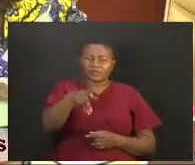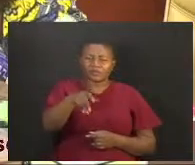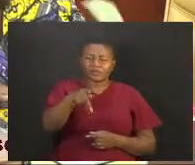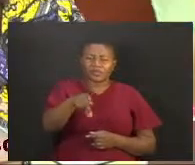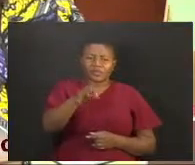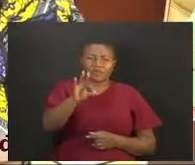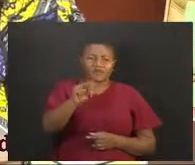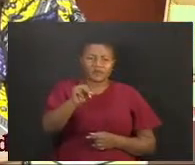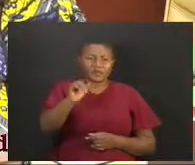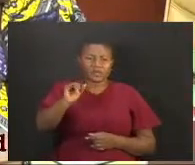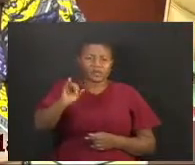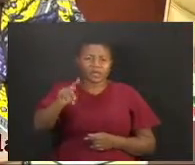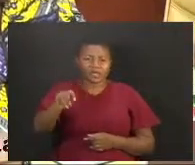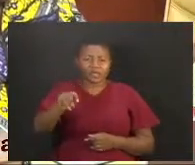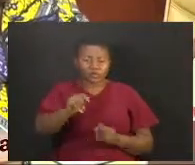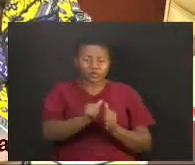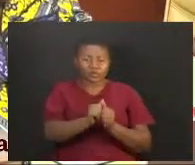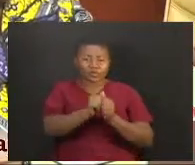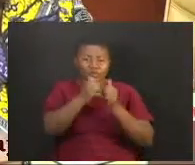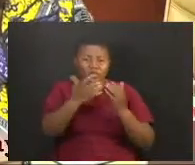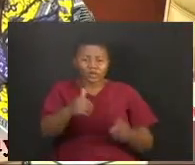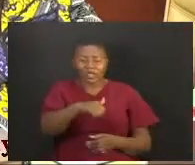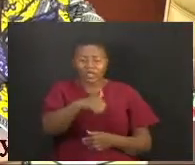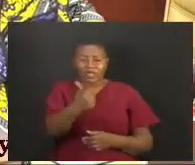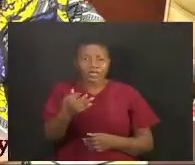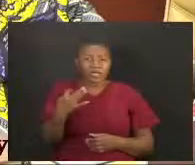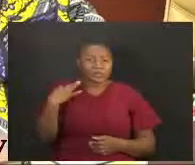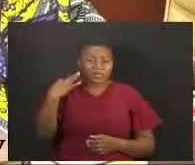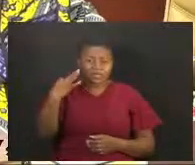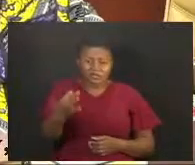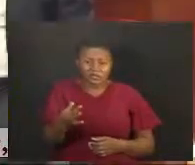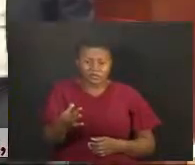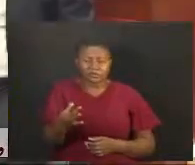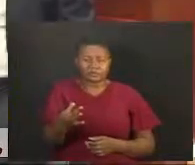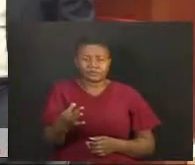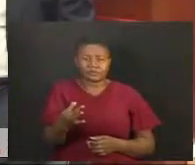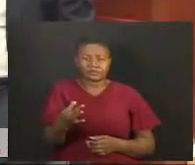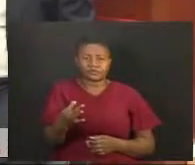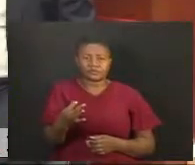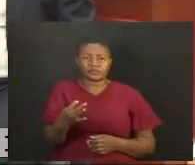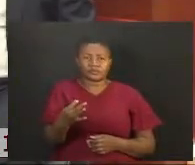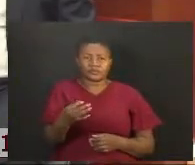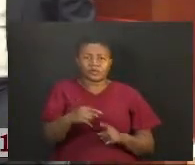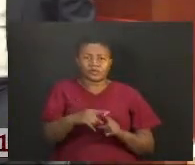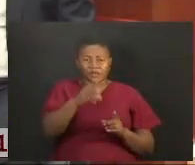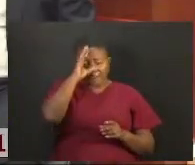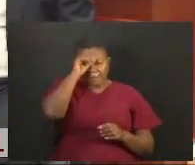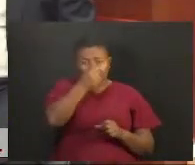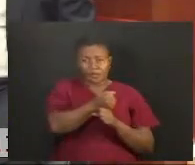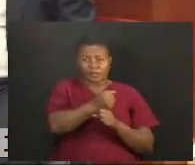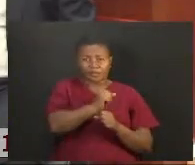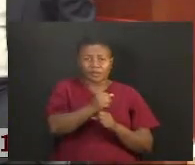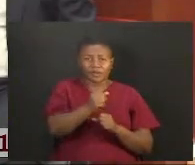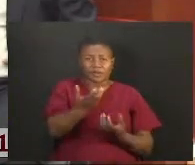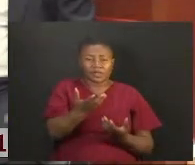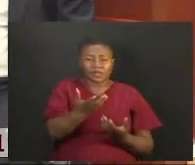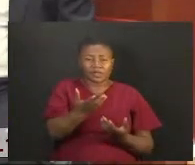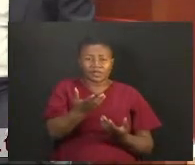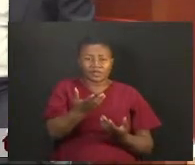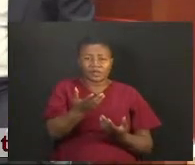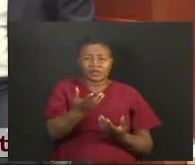provision. The man has made an application under our own rules. You didn't attack him on the